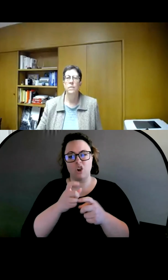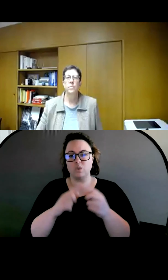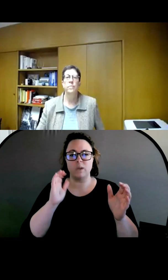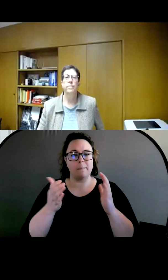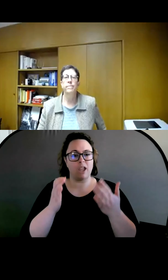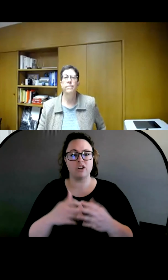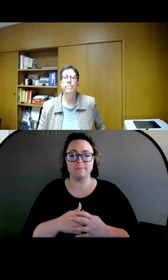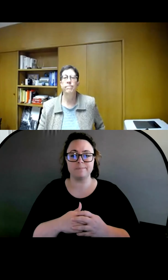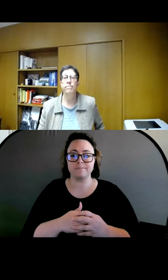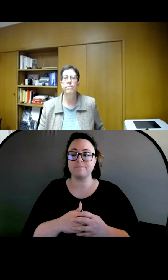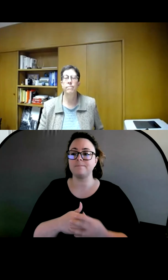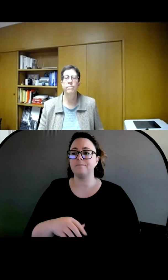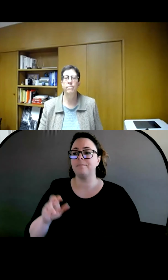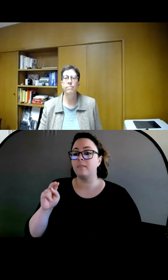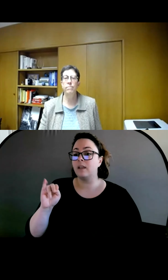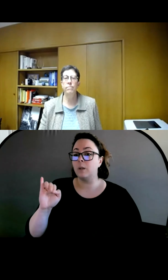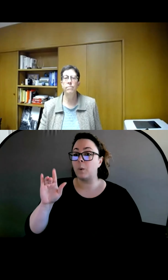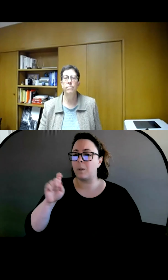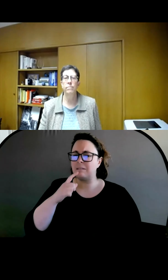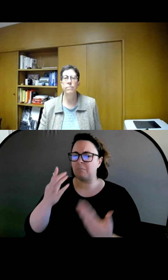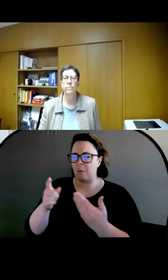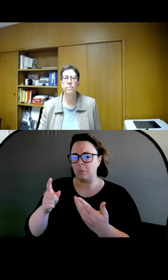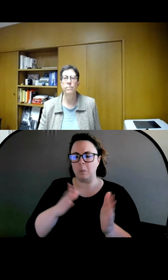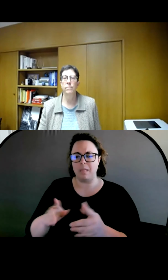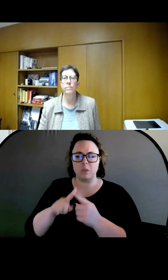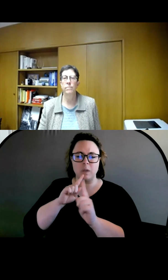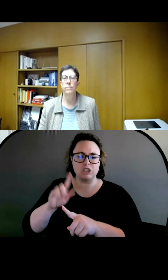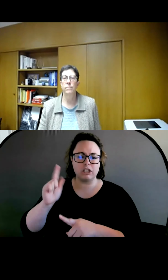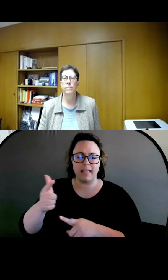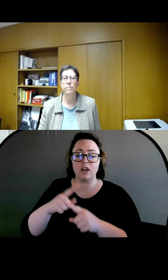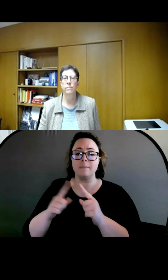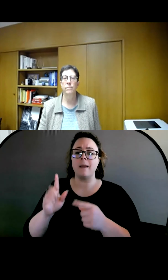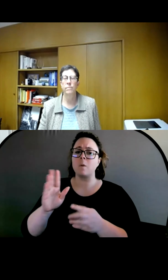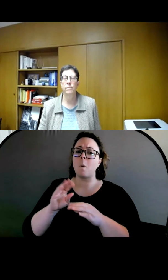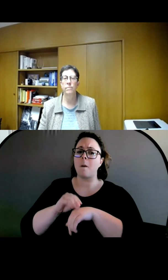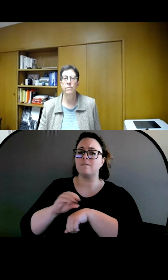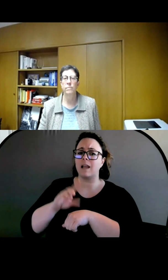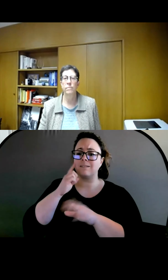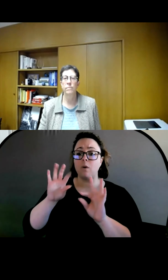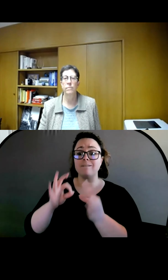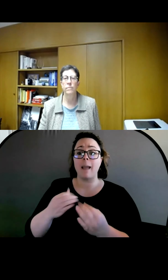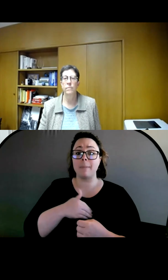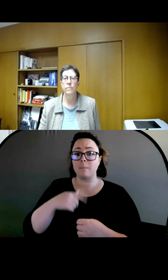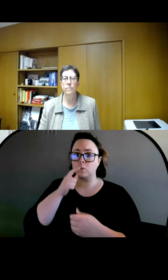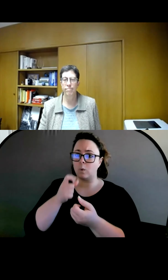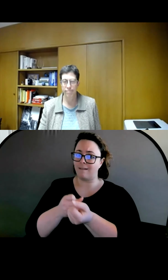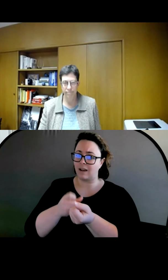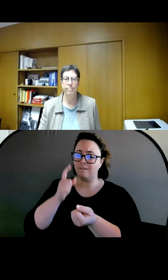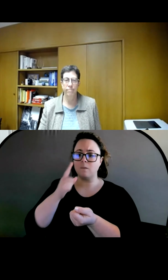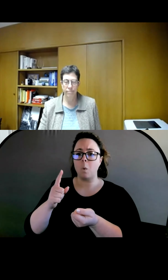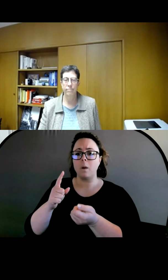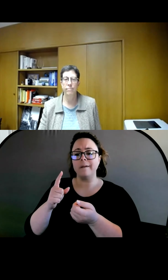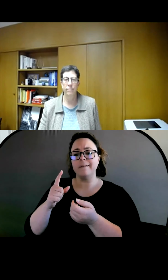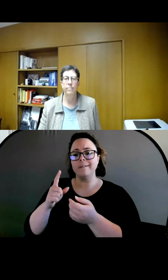Okay. This may be something you want to answer later, I don't know, but what advice do you have for family members who are advocating for loved ones in